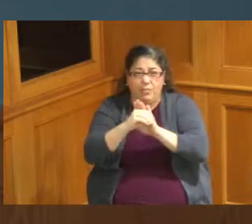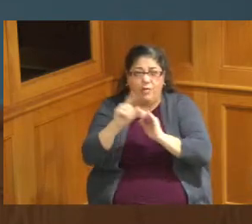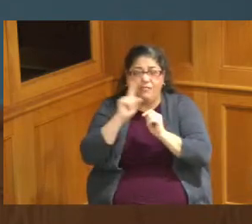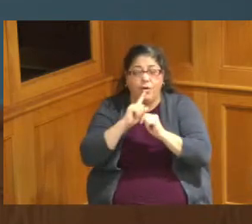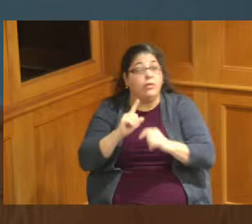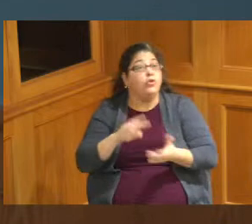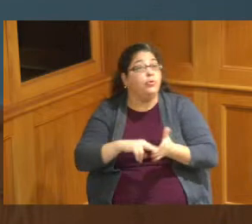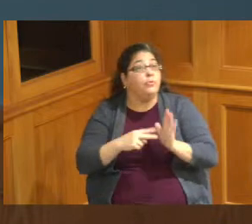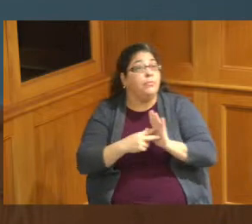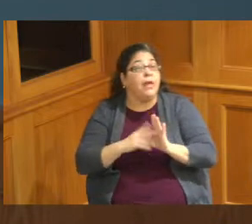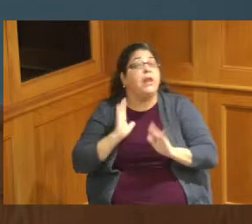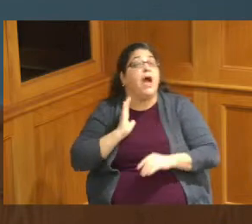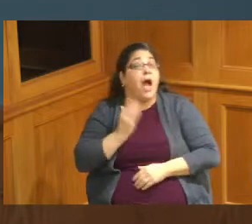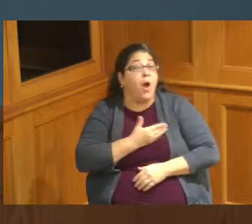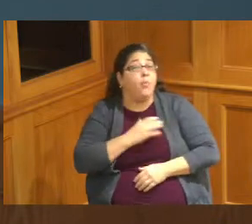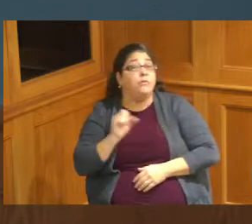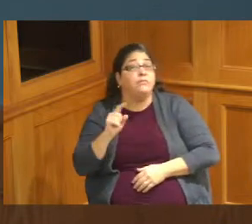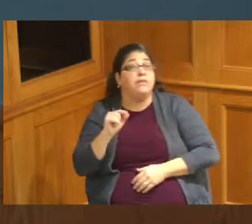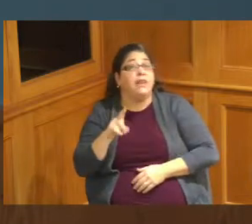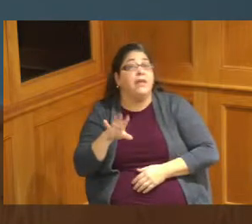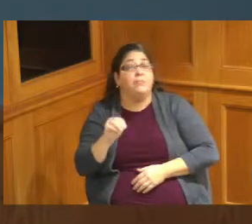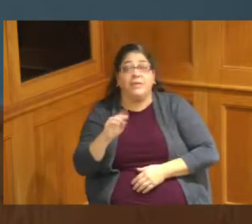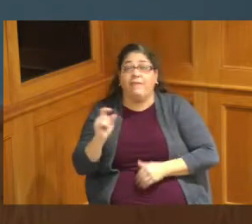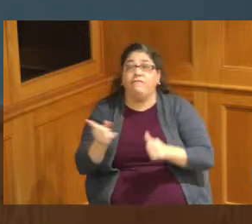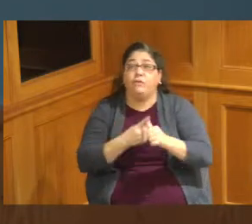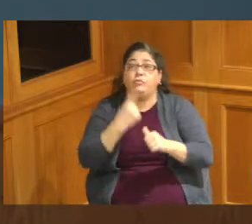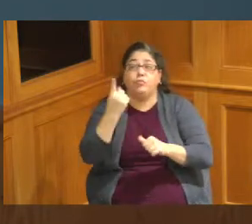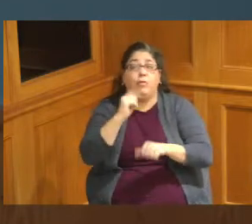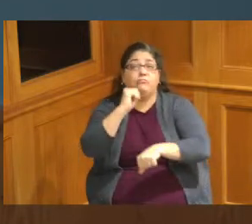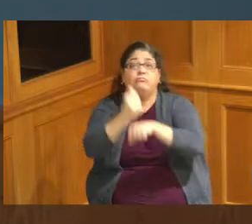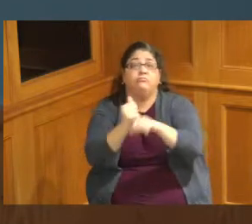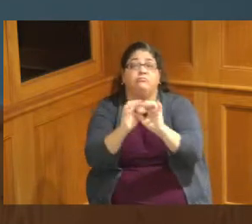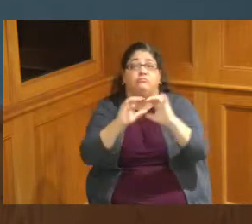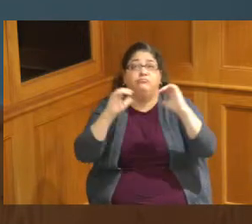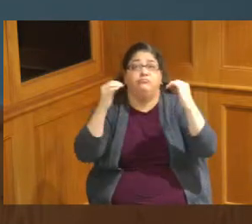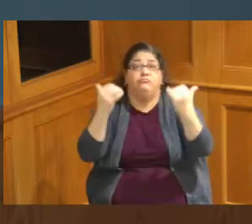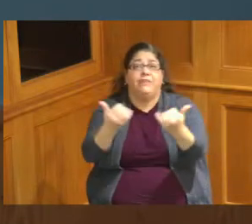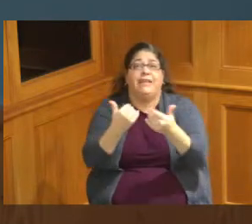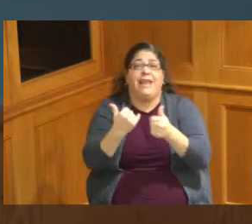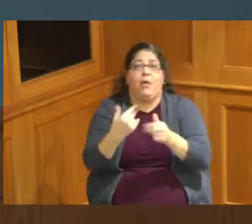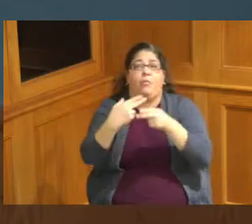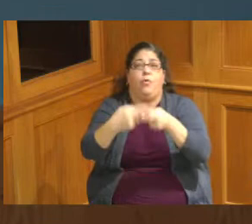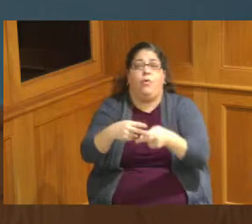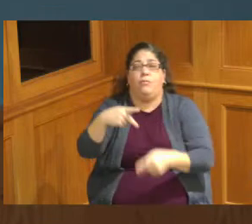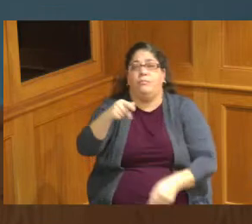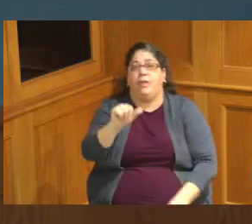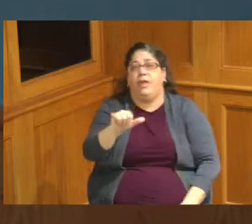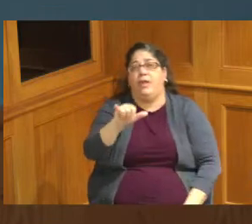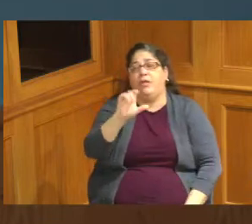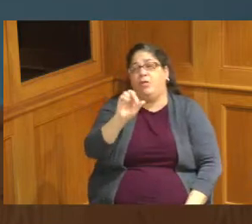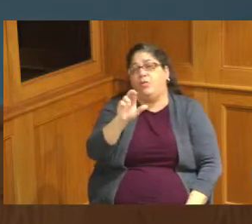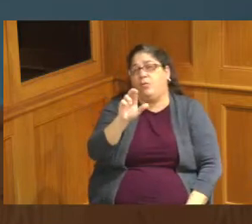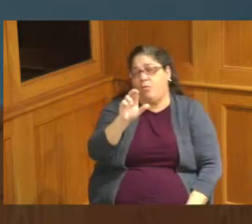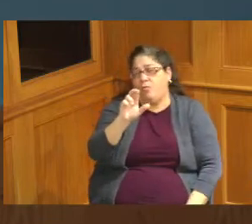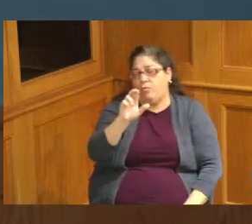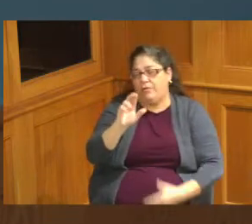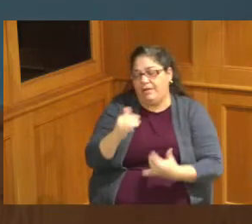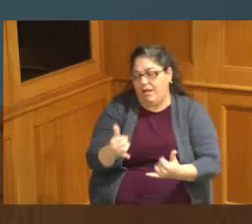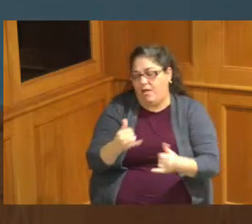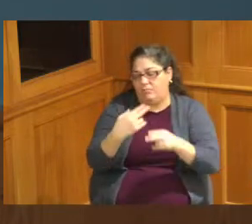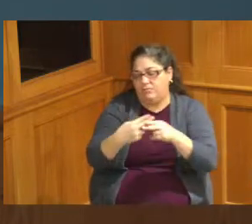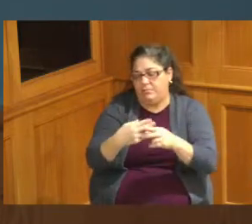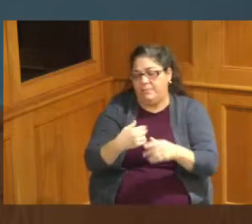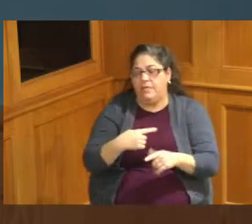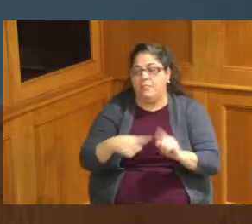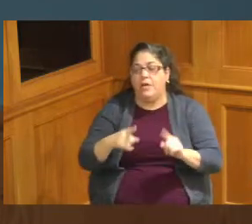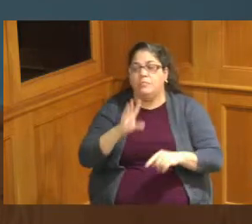talking about our stadium. our stadium, the first one. Yeah. Now it's called Paycor. But I was talking to